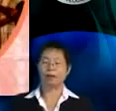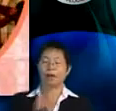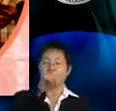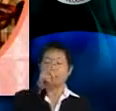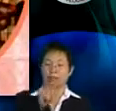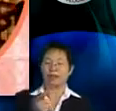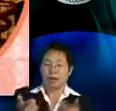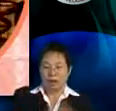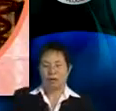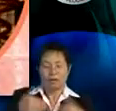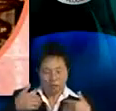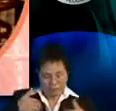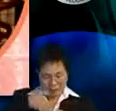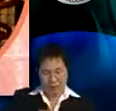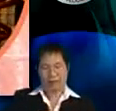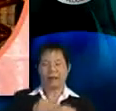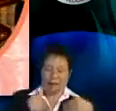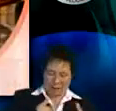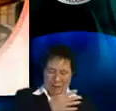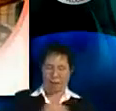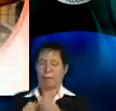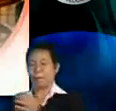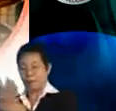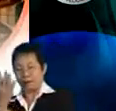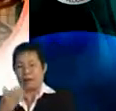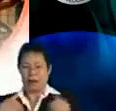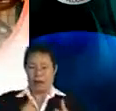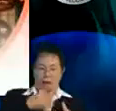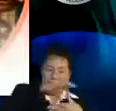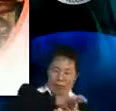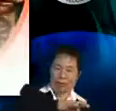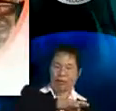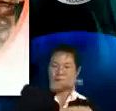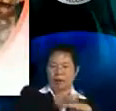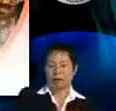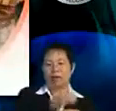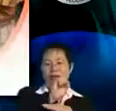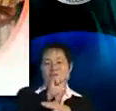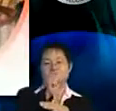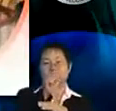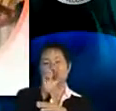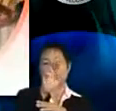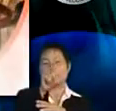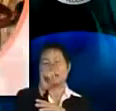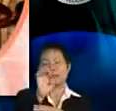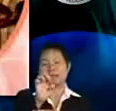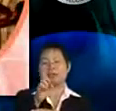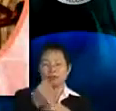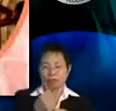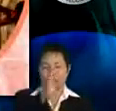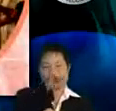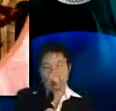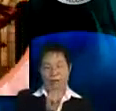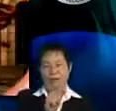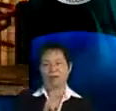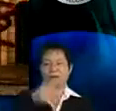Fats occurs in animals and plants. Animal fats are called saturated fats. They are found